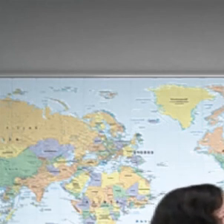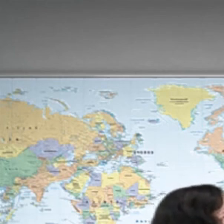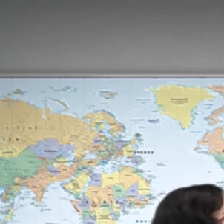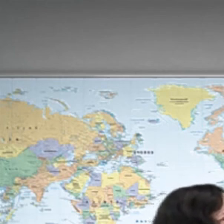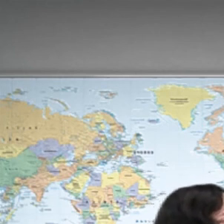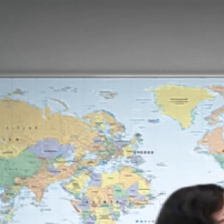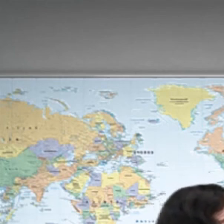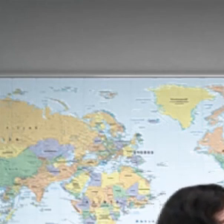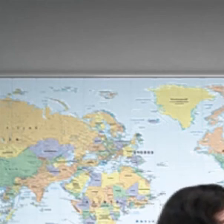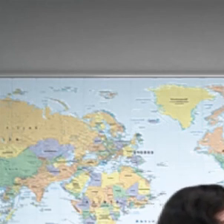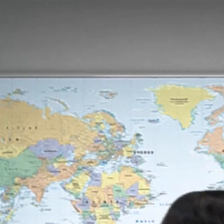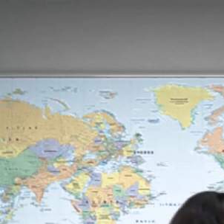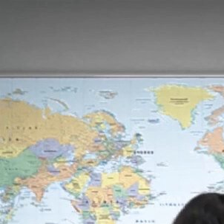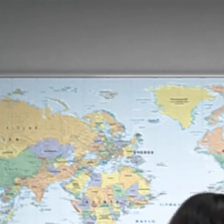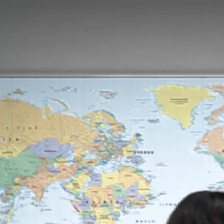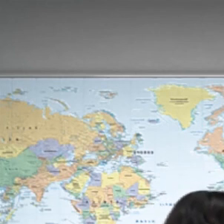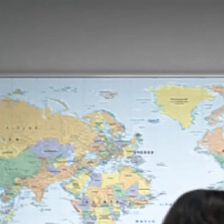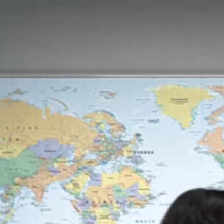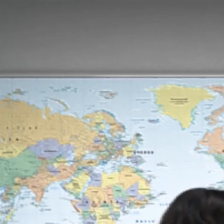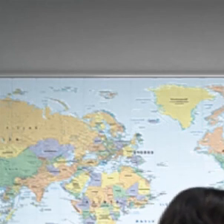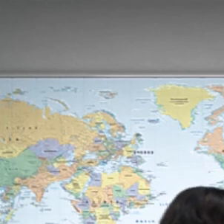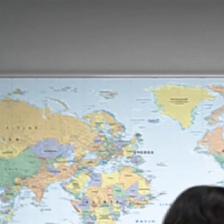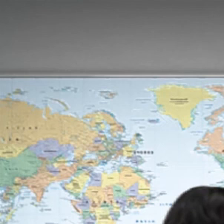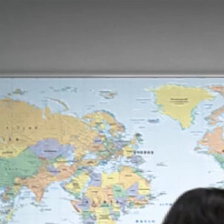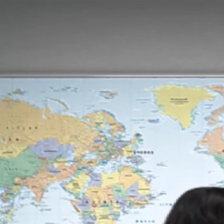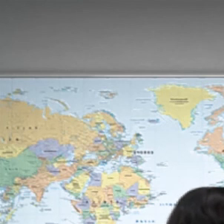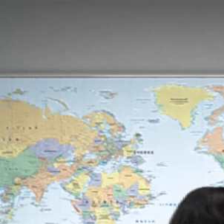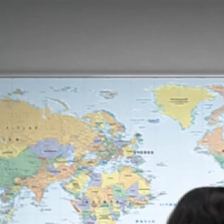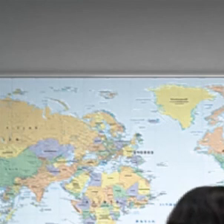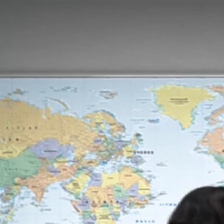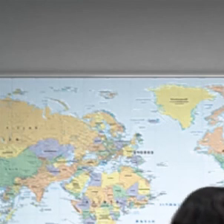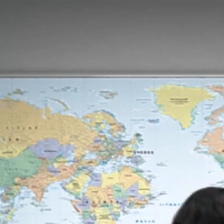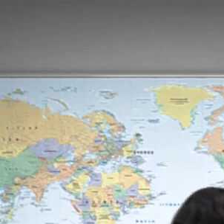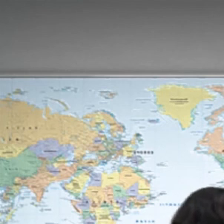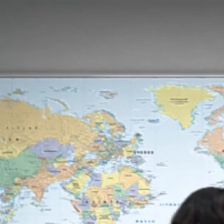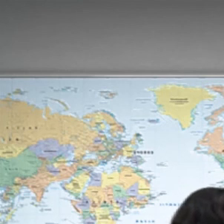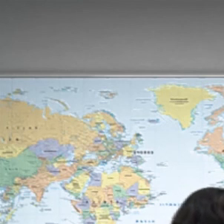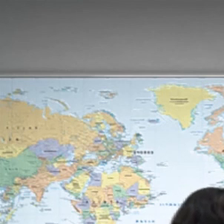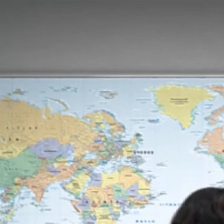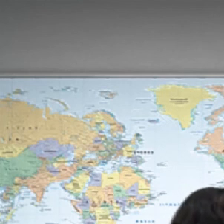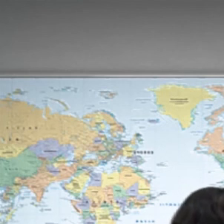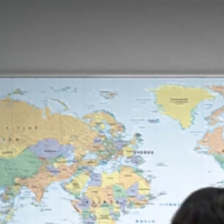Like, did you find it interesting, like that in terms of the booklets and helping here?